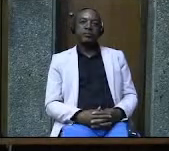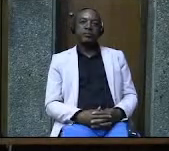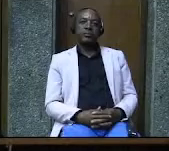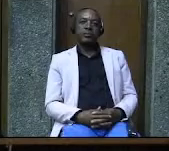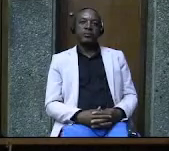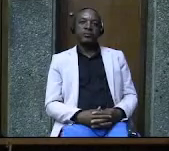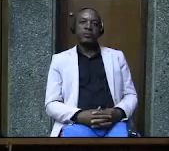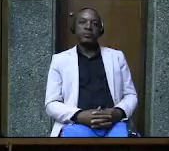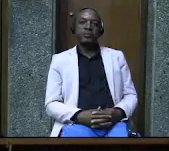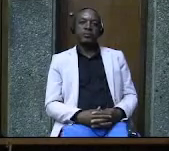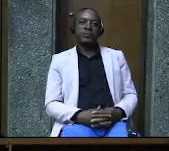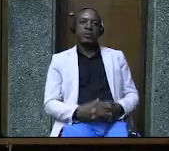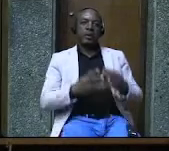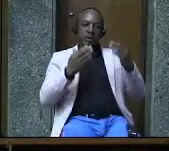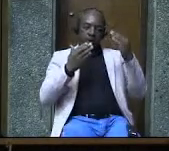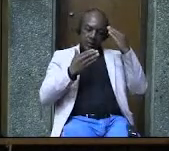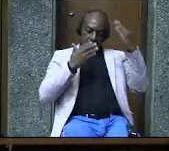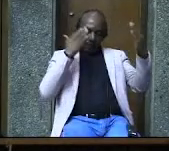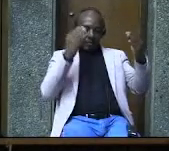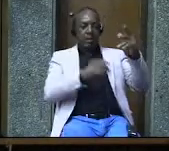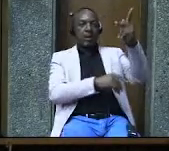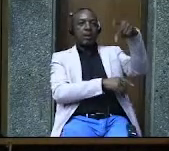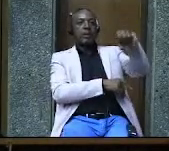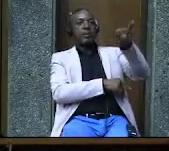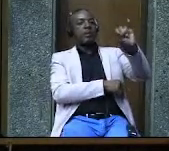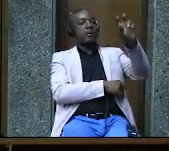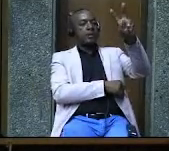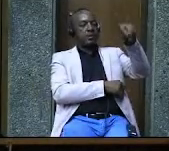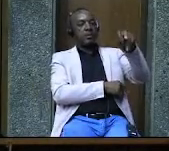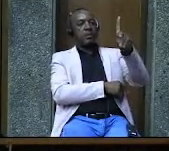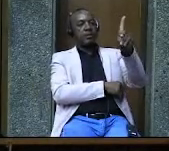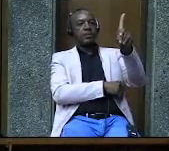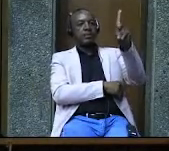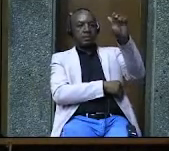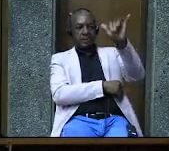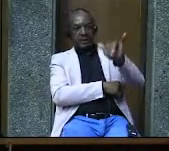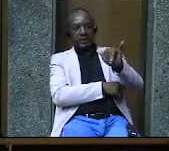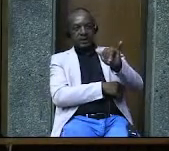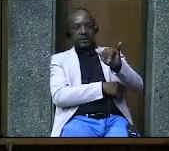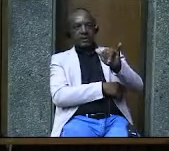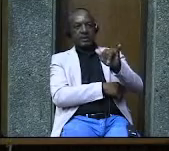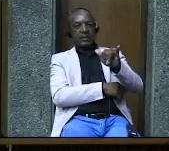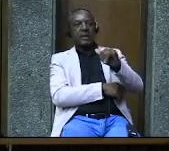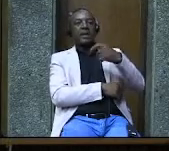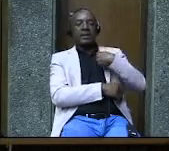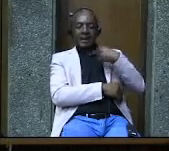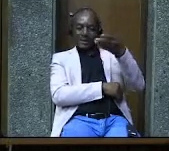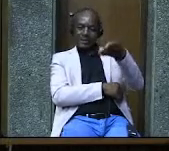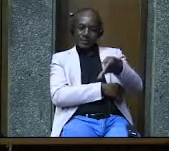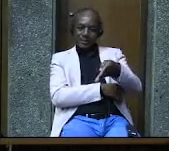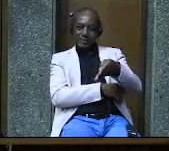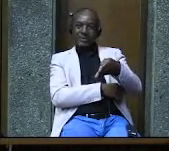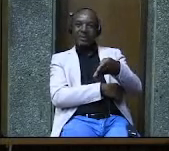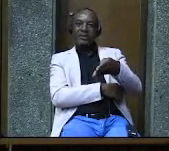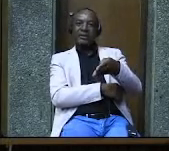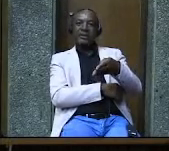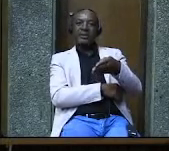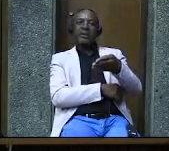Sanbonani ngupinki wakwamati isibongo ngizelana ngizokhuluma nje into